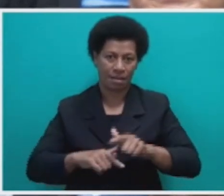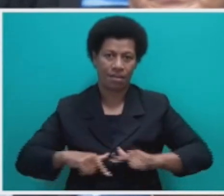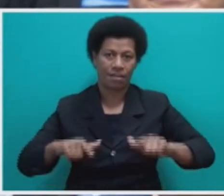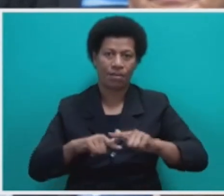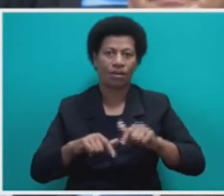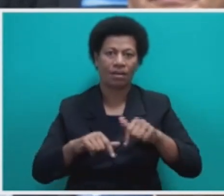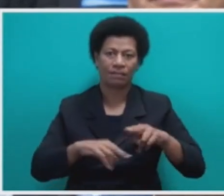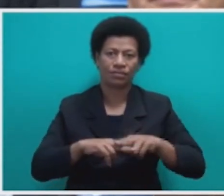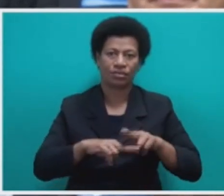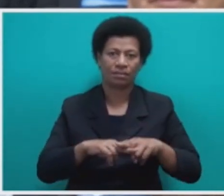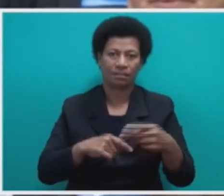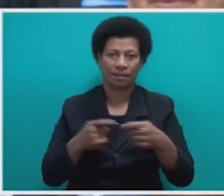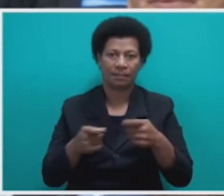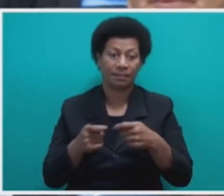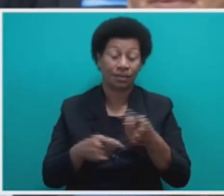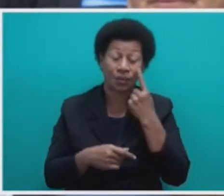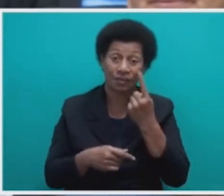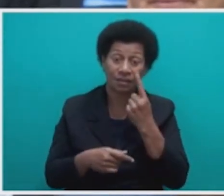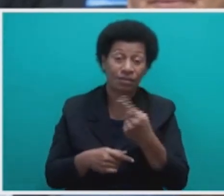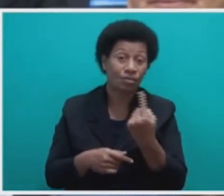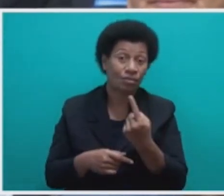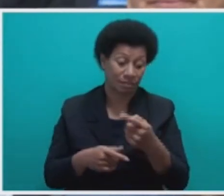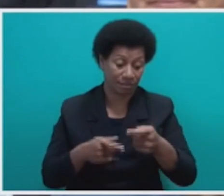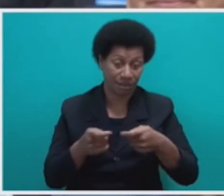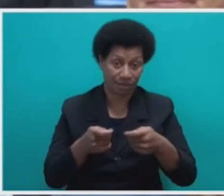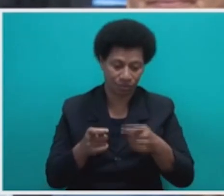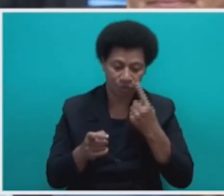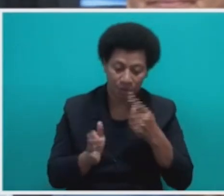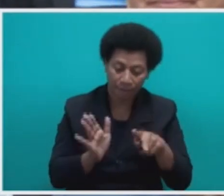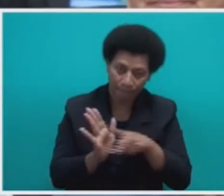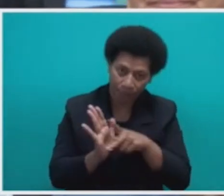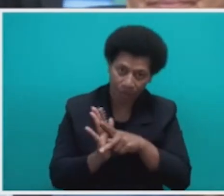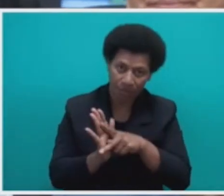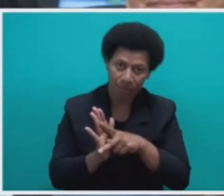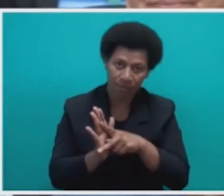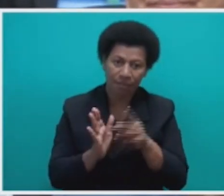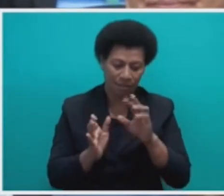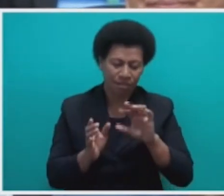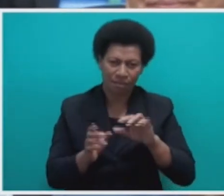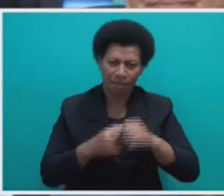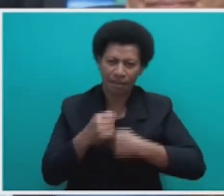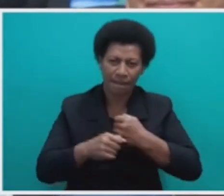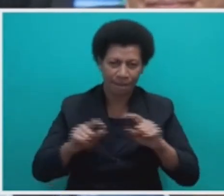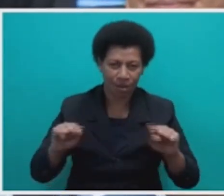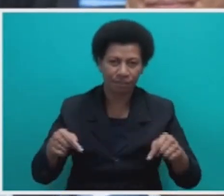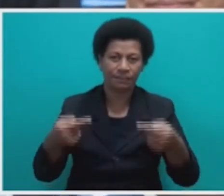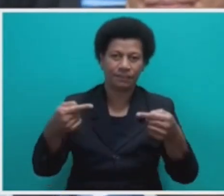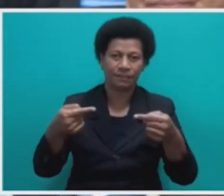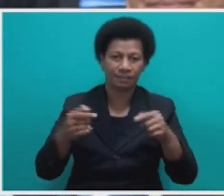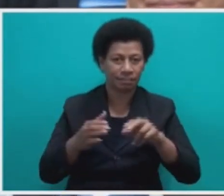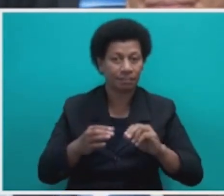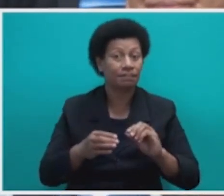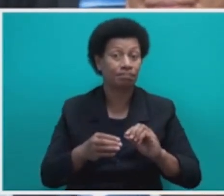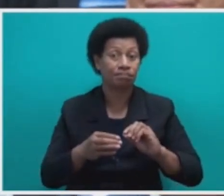is working. It's a signal to the producers to look at their own pricing, become more competitive, and pass better